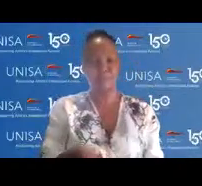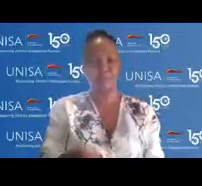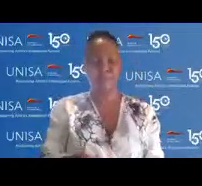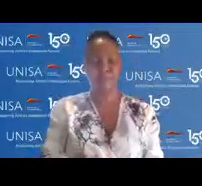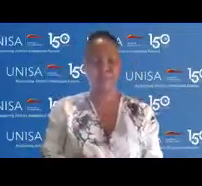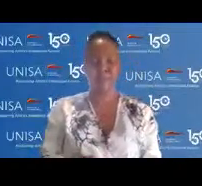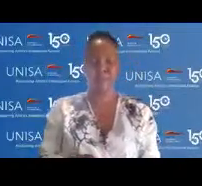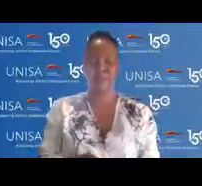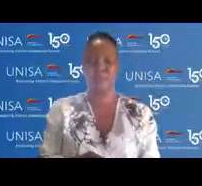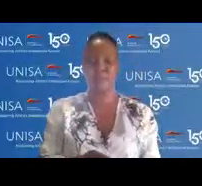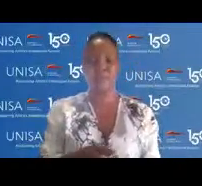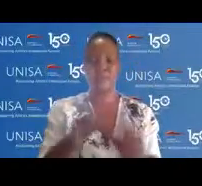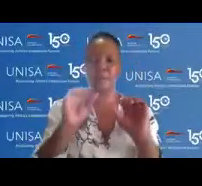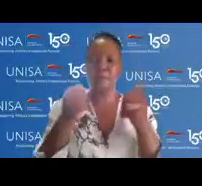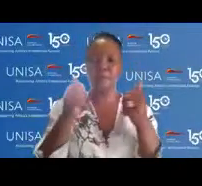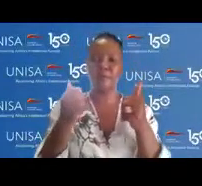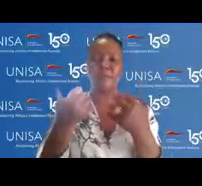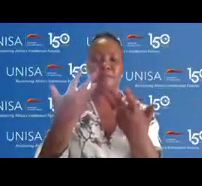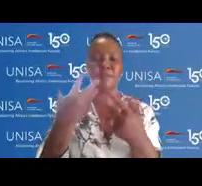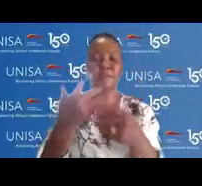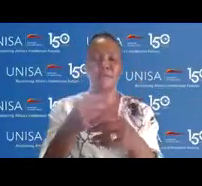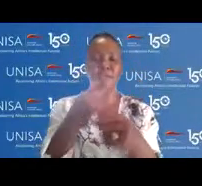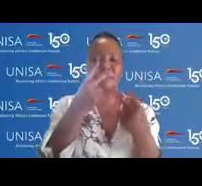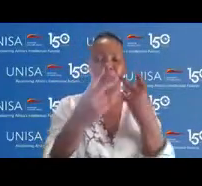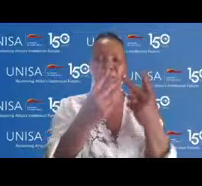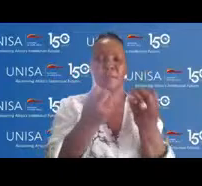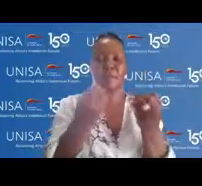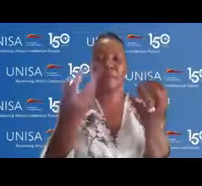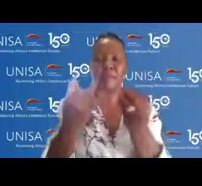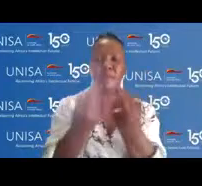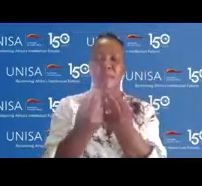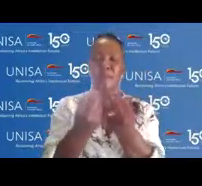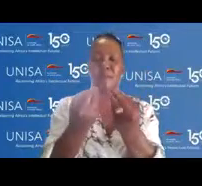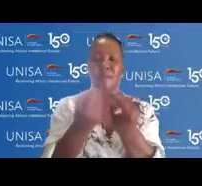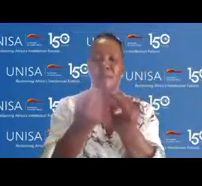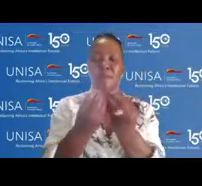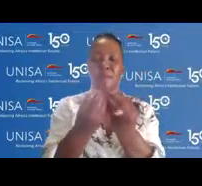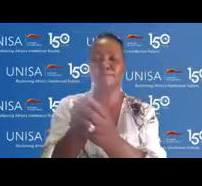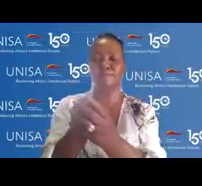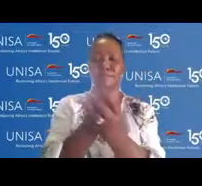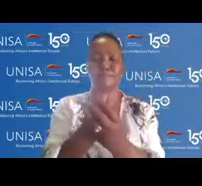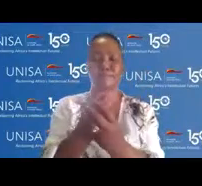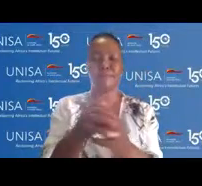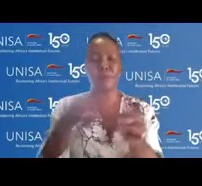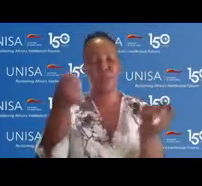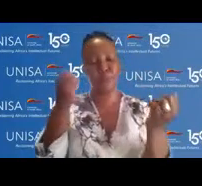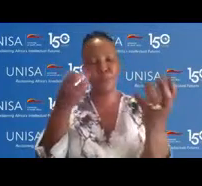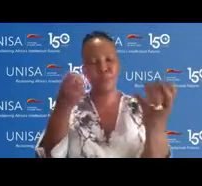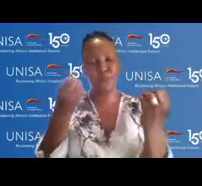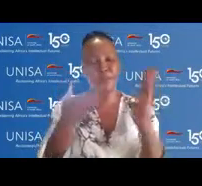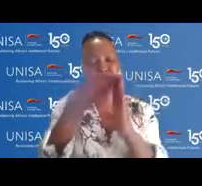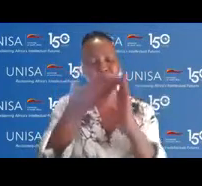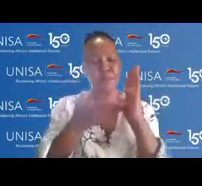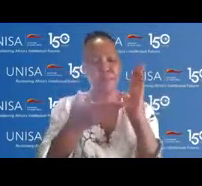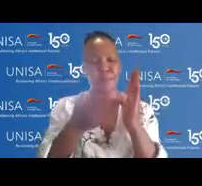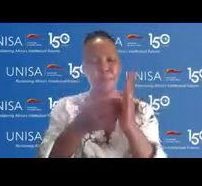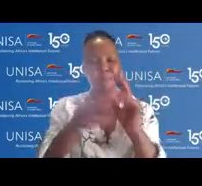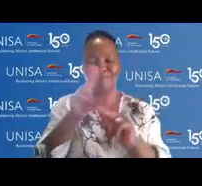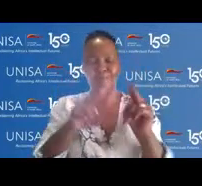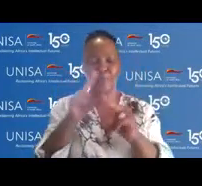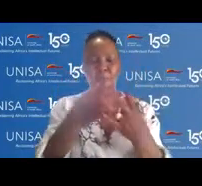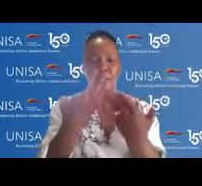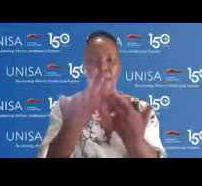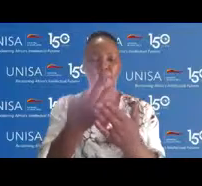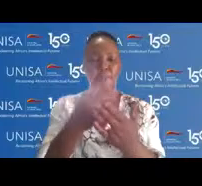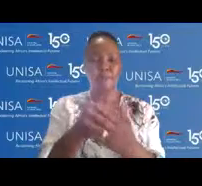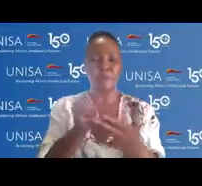All right, okay, I see there's a lot of things popping up here. Okay, there's all my details, so that looks fine. I just wanted to check if I'm logged in as a student or not. I see I'm